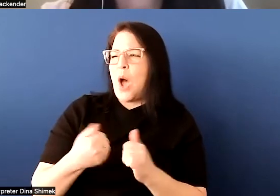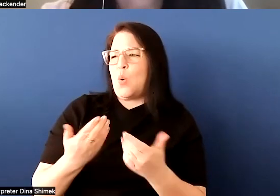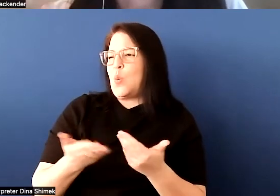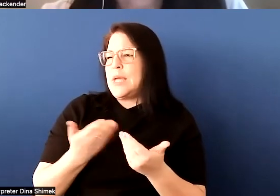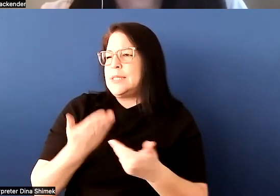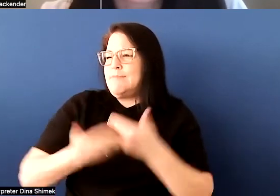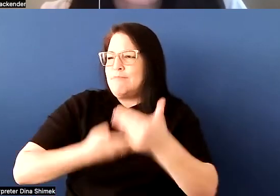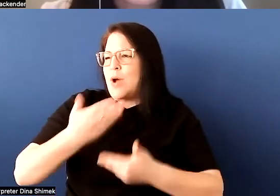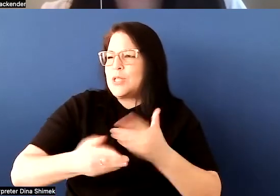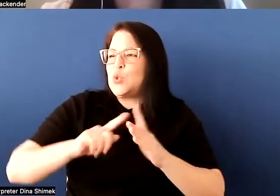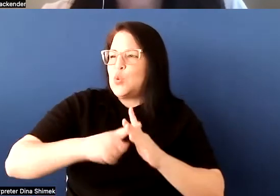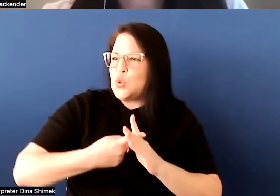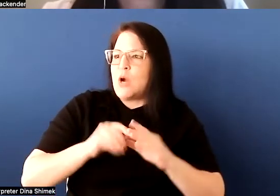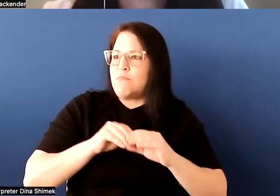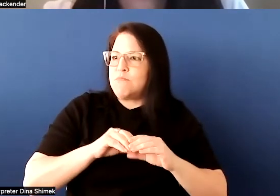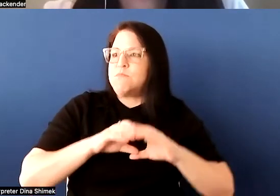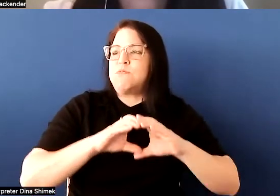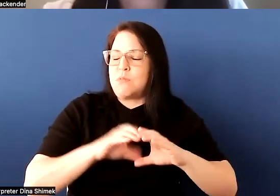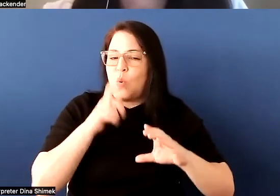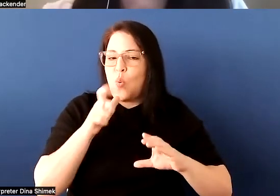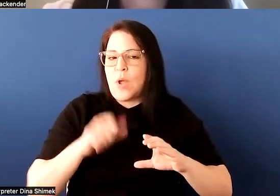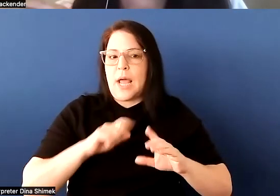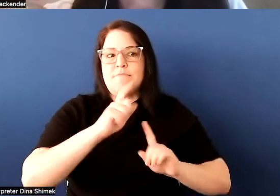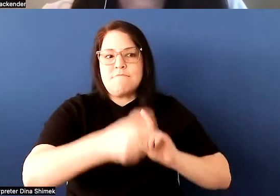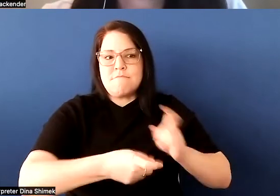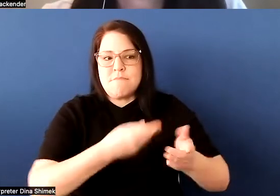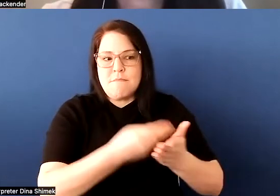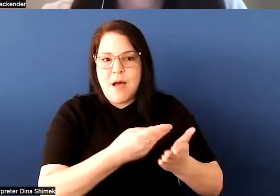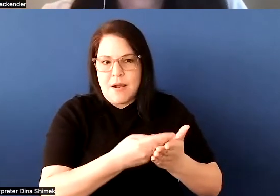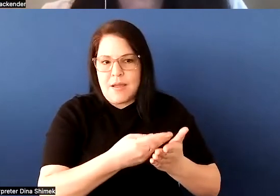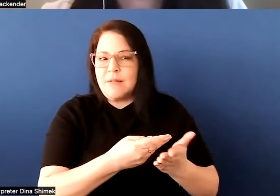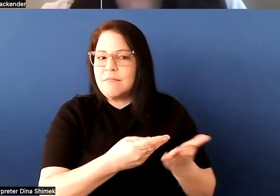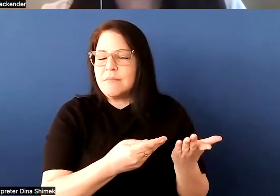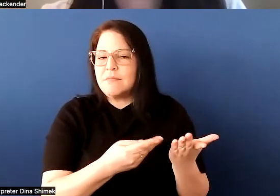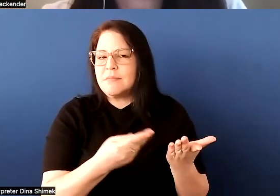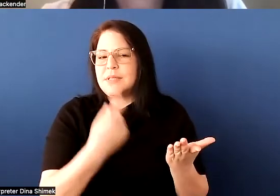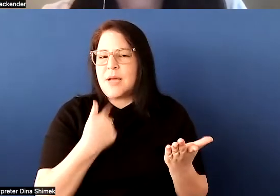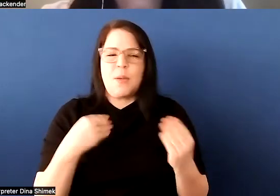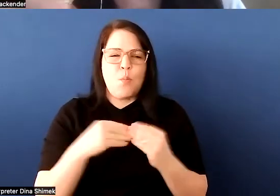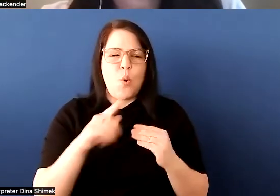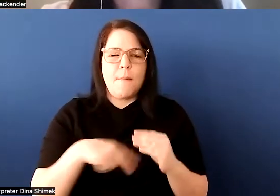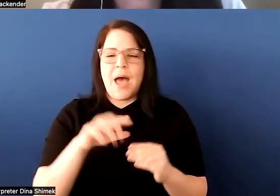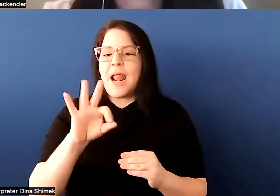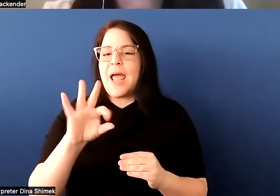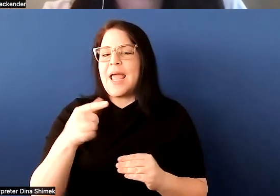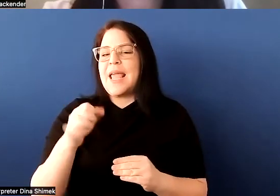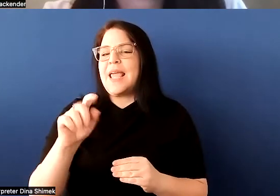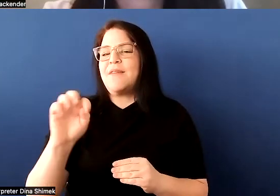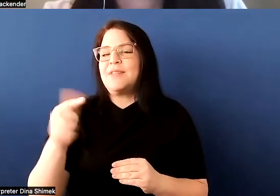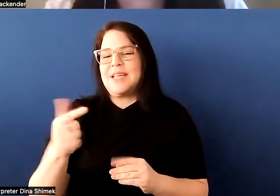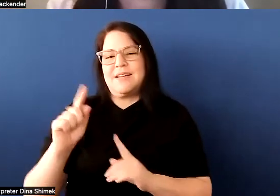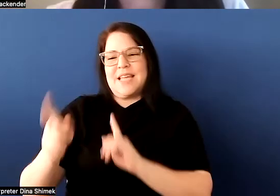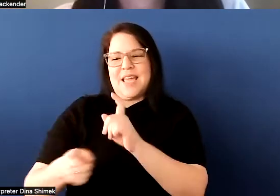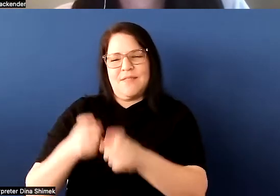get started saving. Who can contribute to an account? A little bit about our gifting page. Just kind of give us a